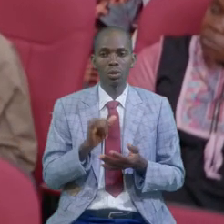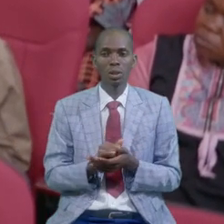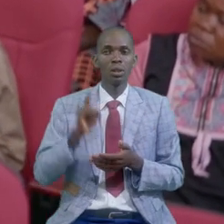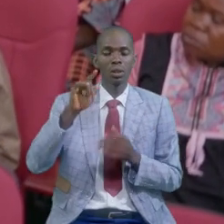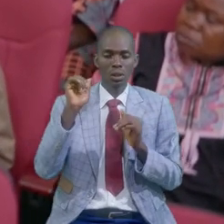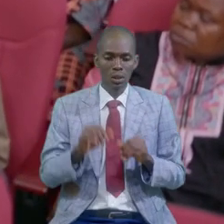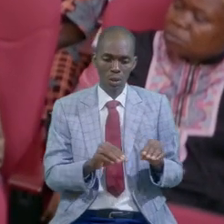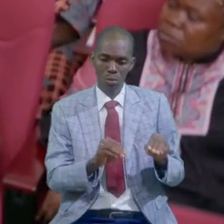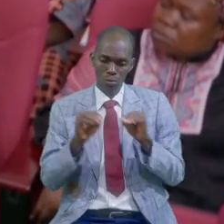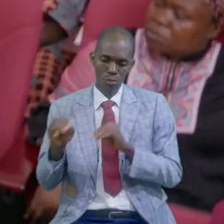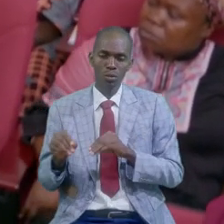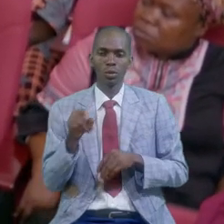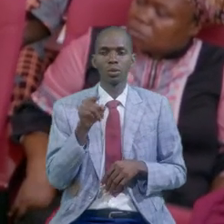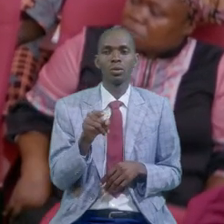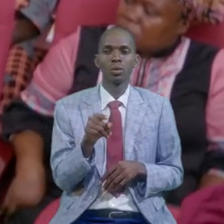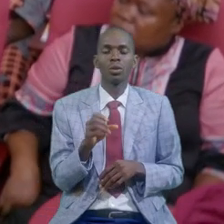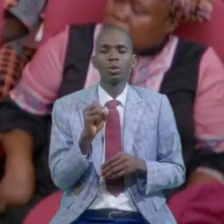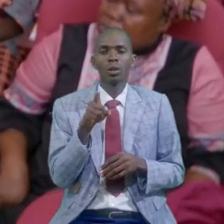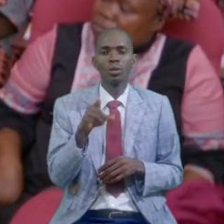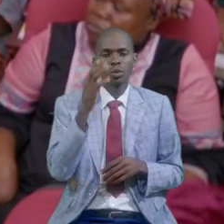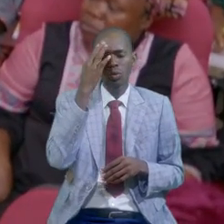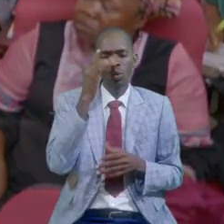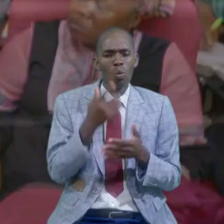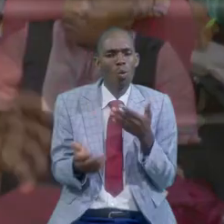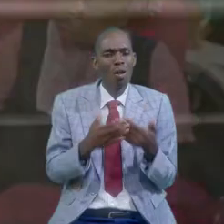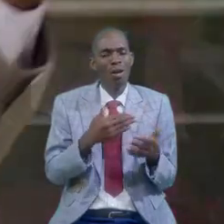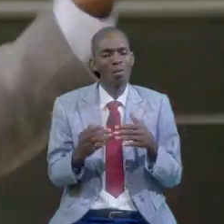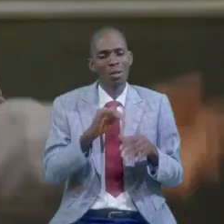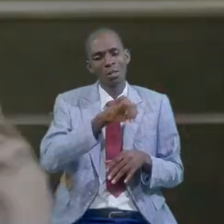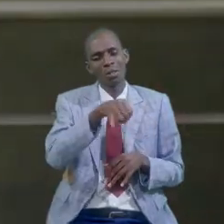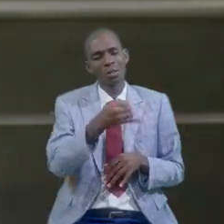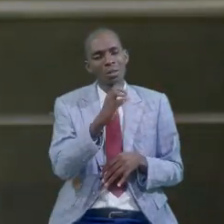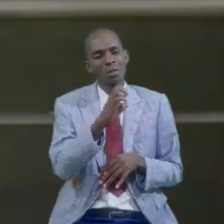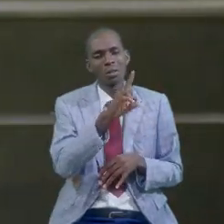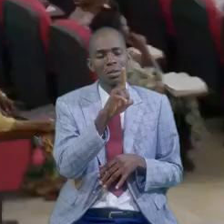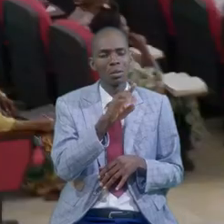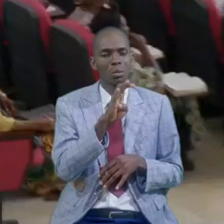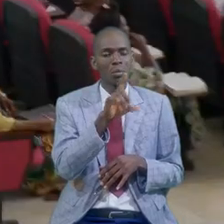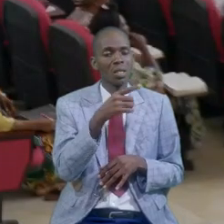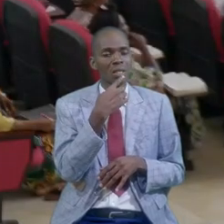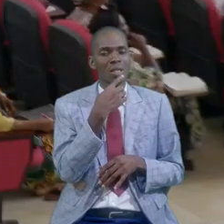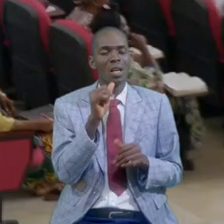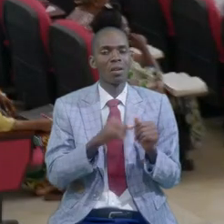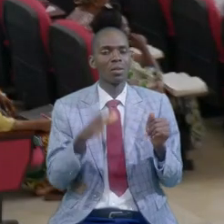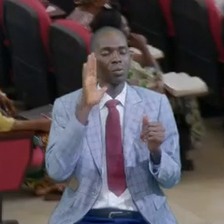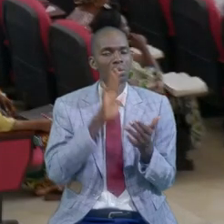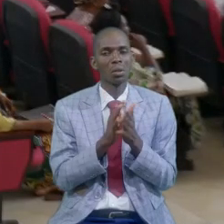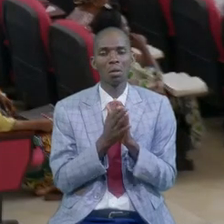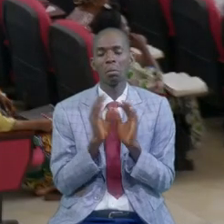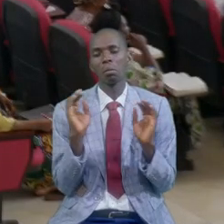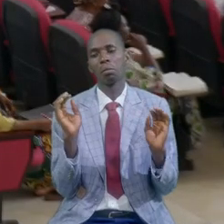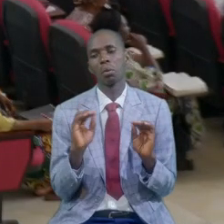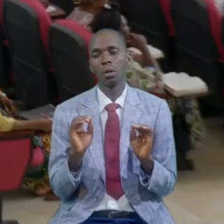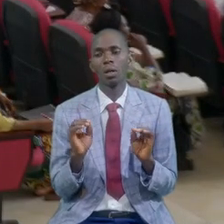you know, whatever Jezebel may say, everything will come to nothing. Yeah. And now the